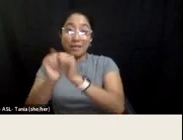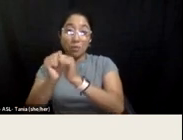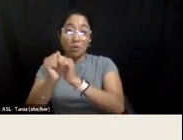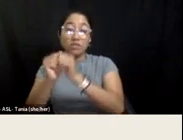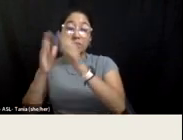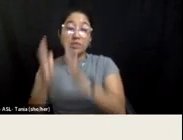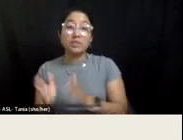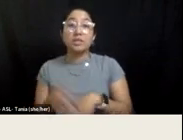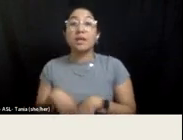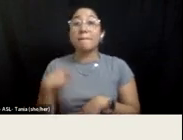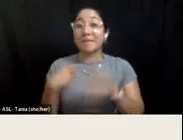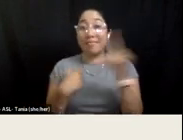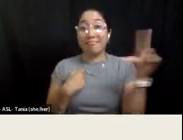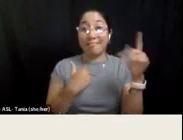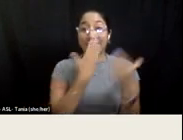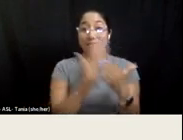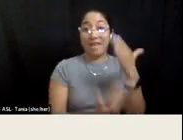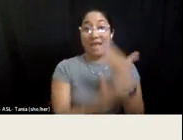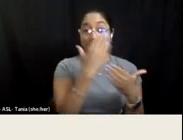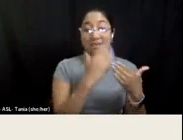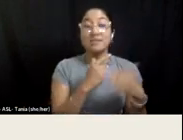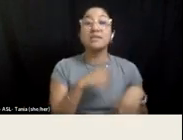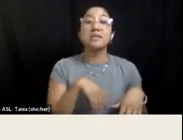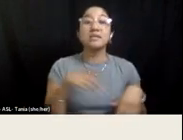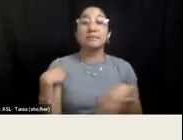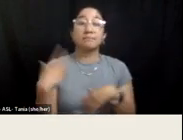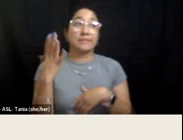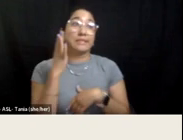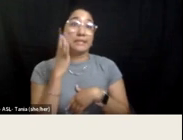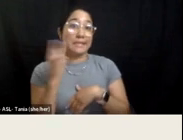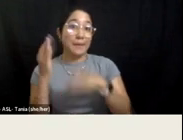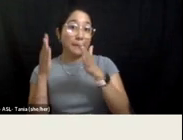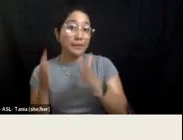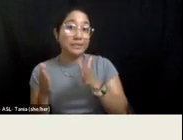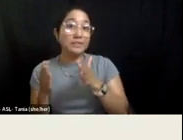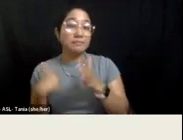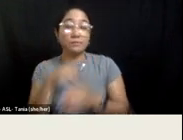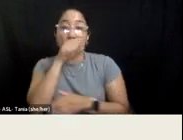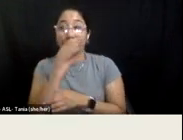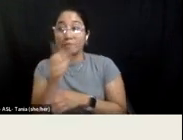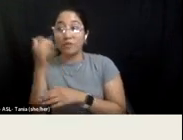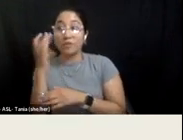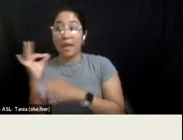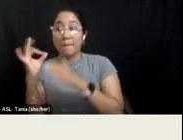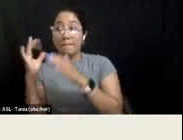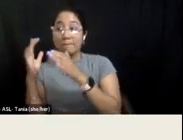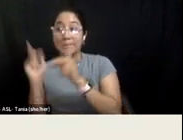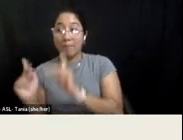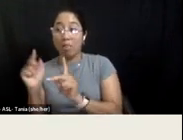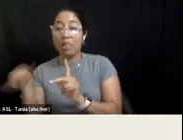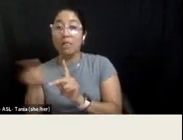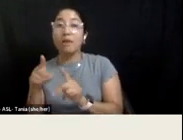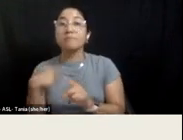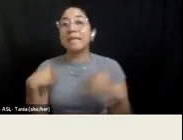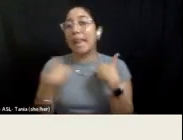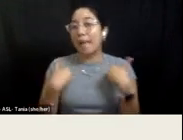left-handed community. I love being left-handed. I'm a cat person, and I love other cat people. I'm an animal person, really, but that's for later